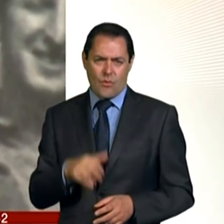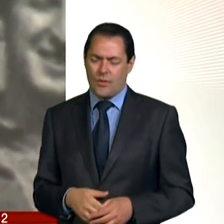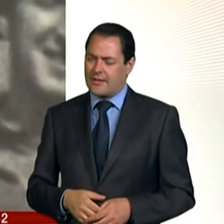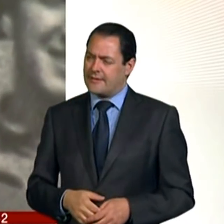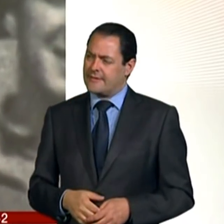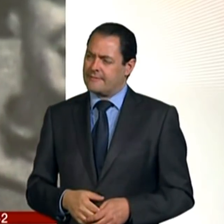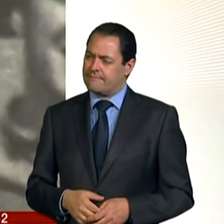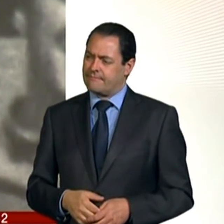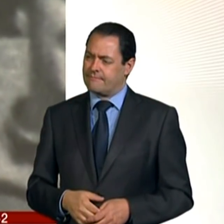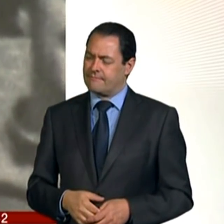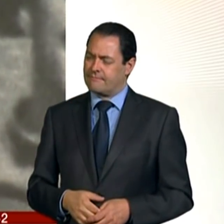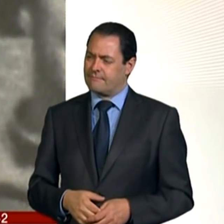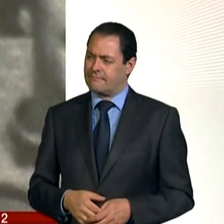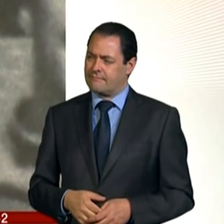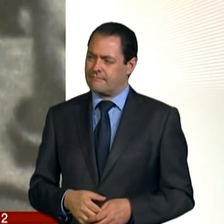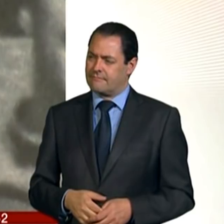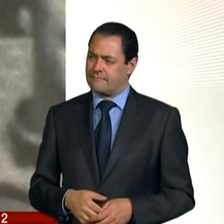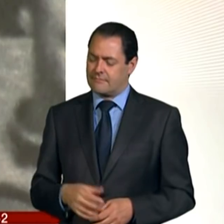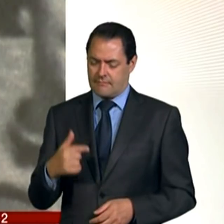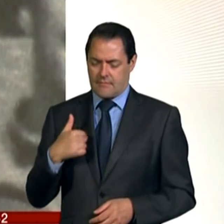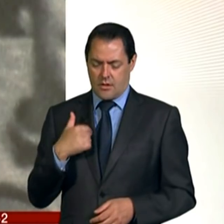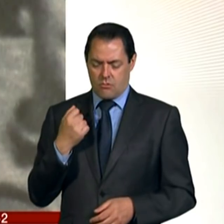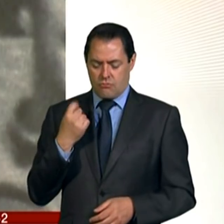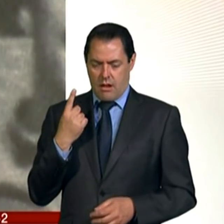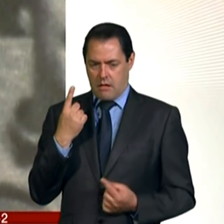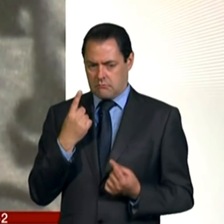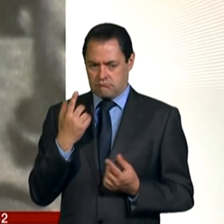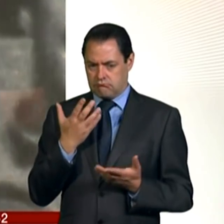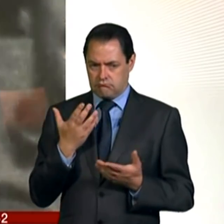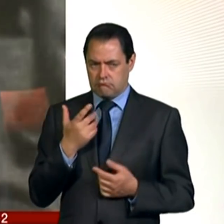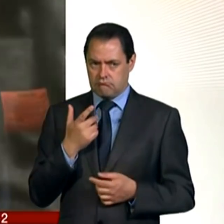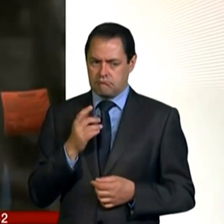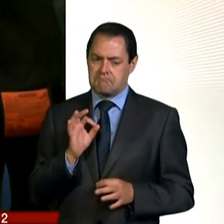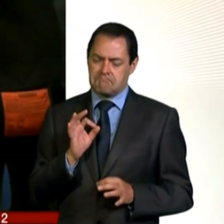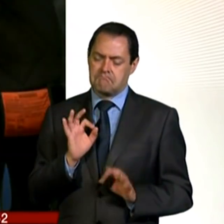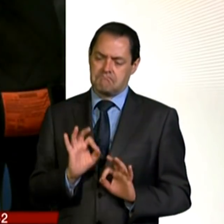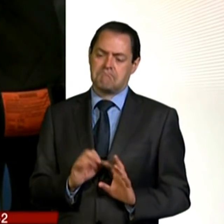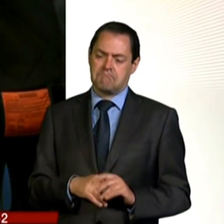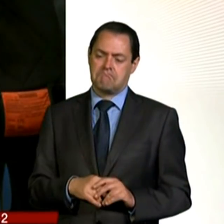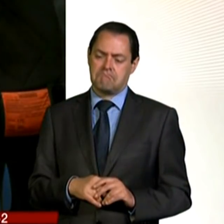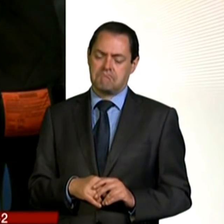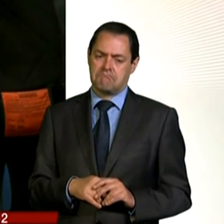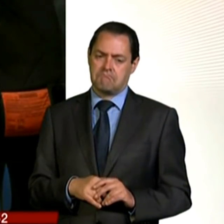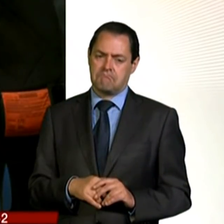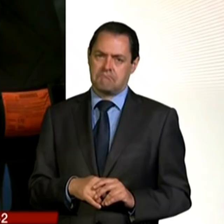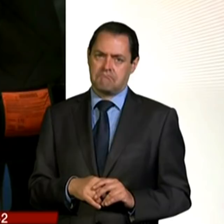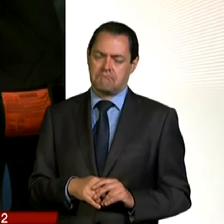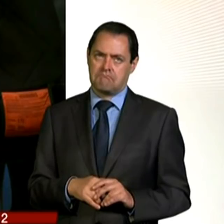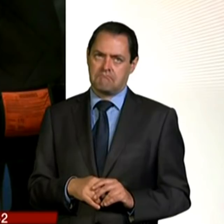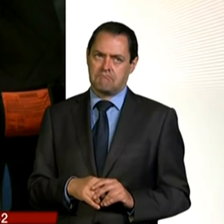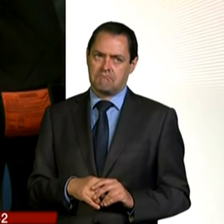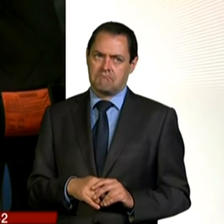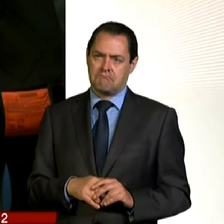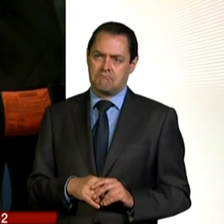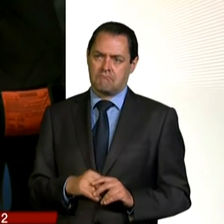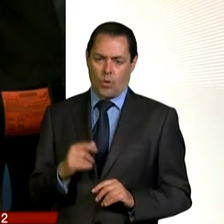the conclusion, very seriously, to my own satisfaction, that I would